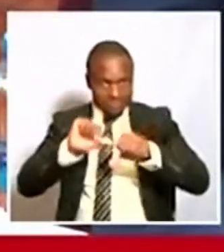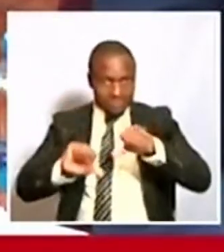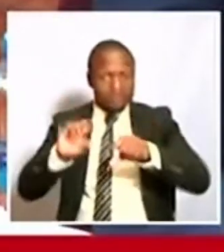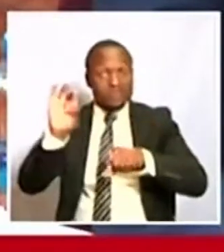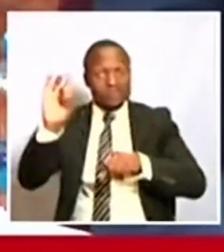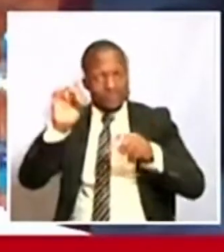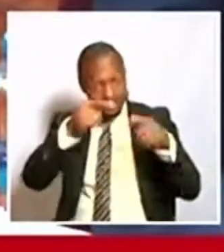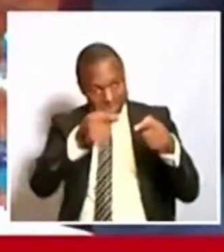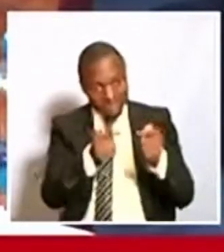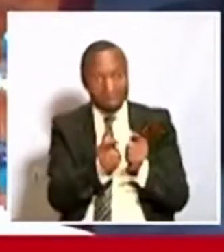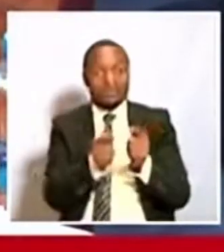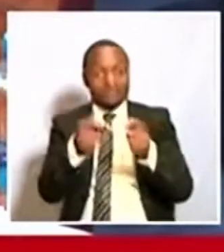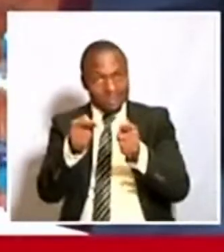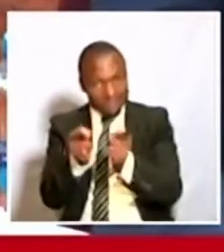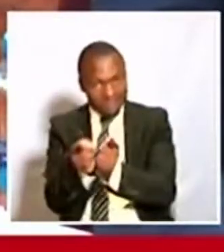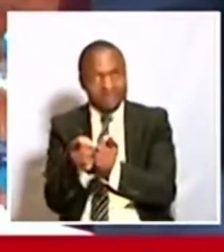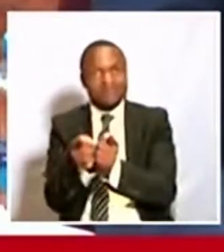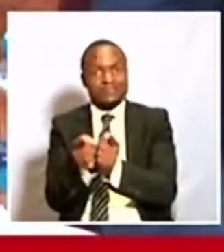8 groups.